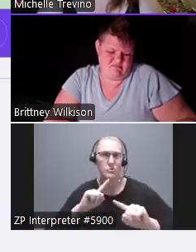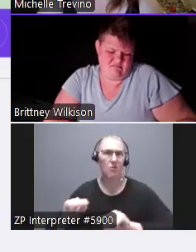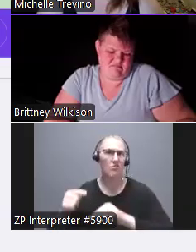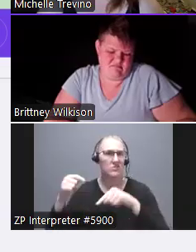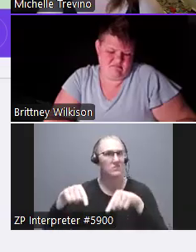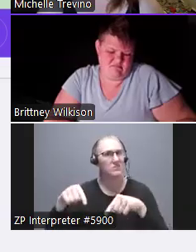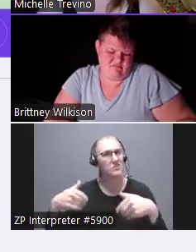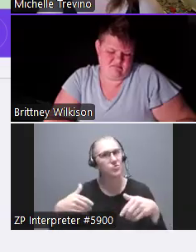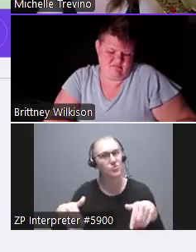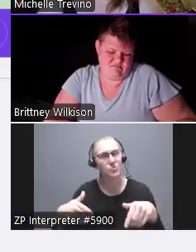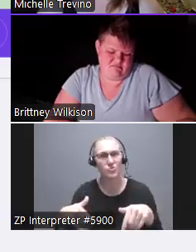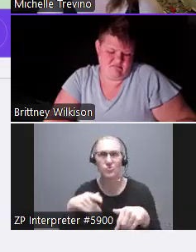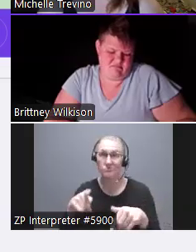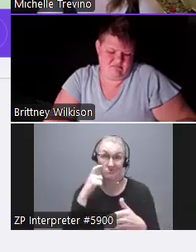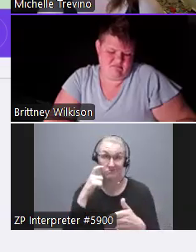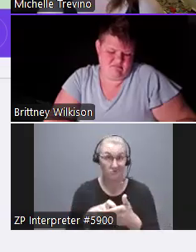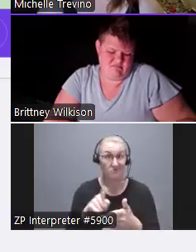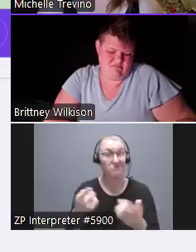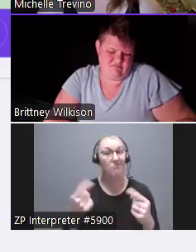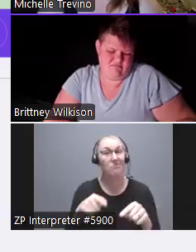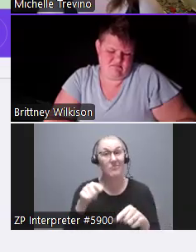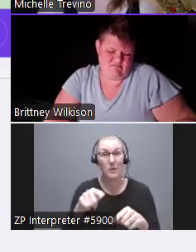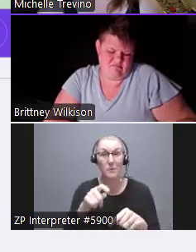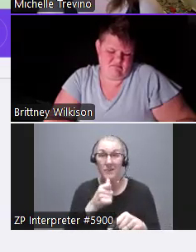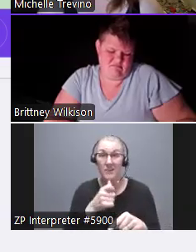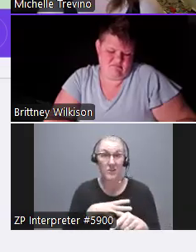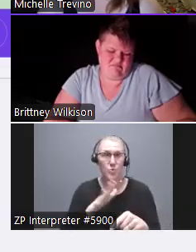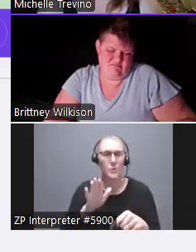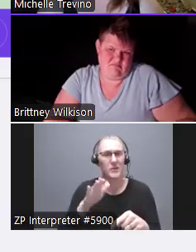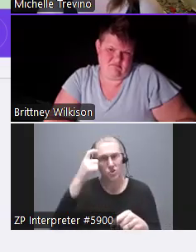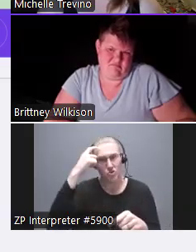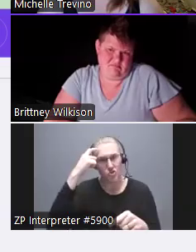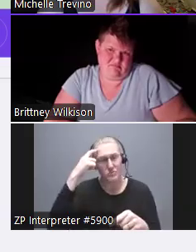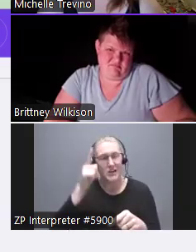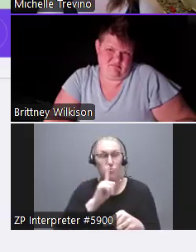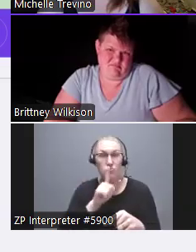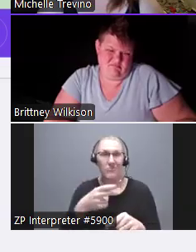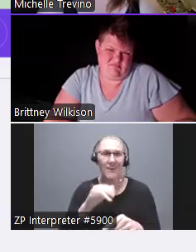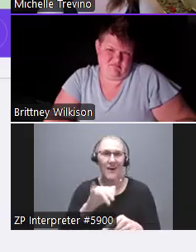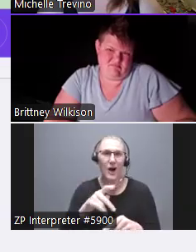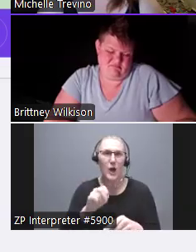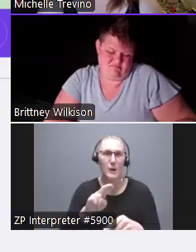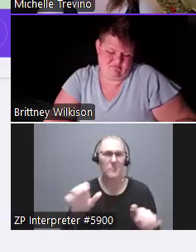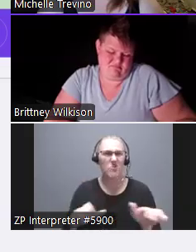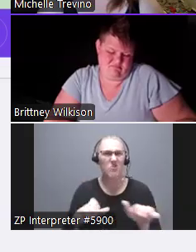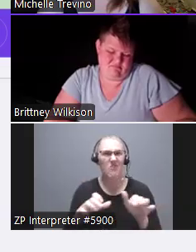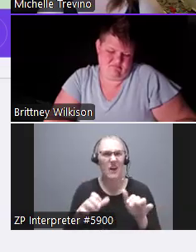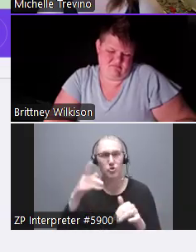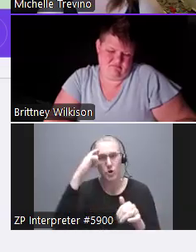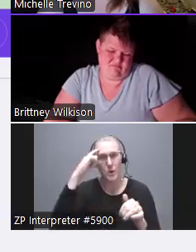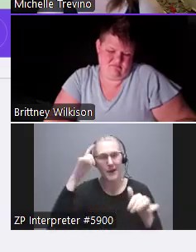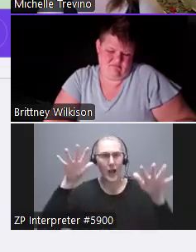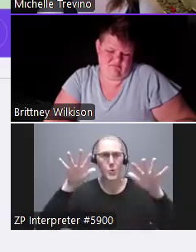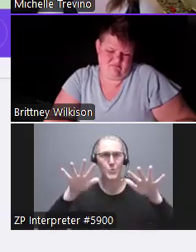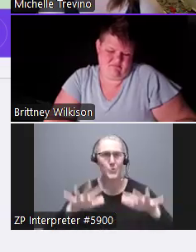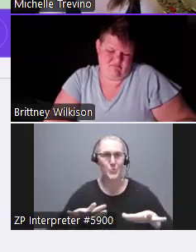It can be noted that when she came in, her brain was hyperactive. It wouldn't settle. Her brain calmed down dramatically at the second